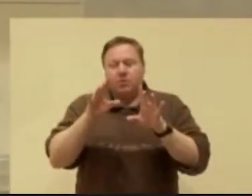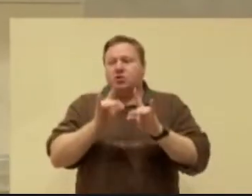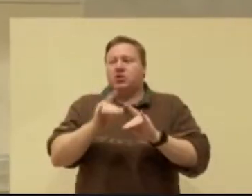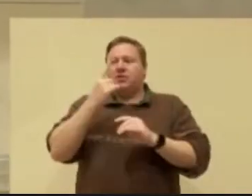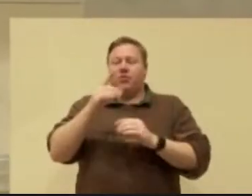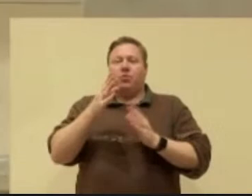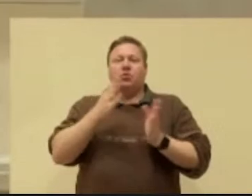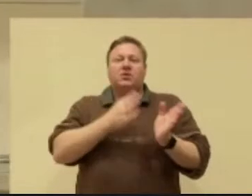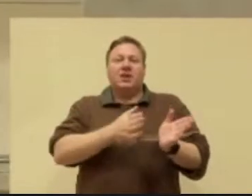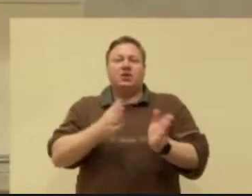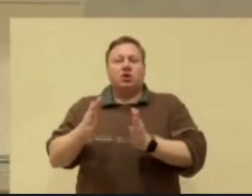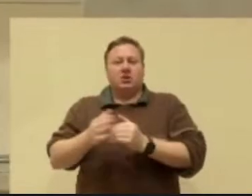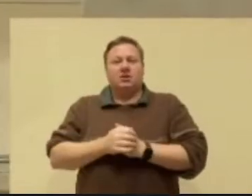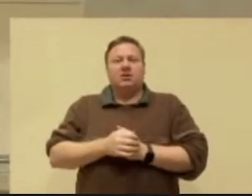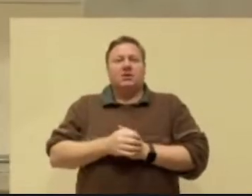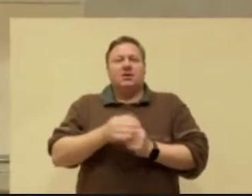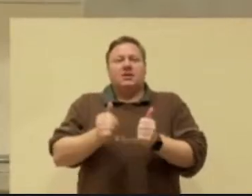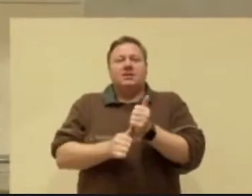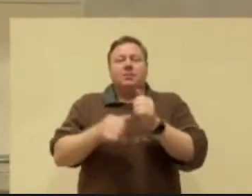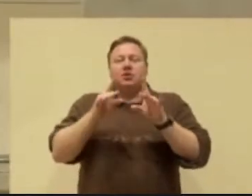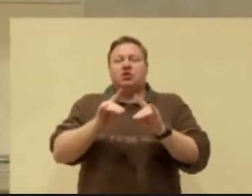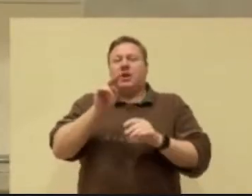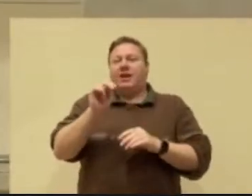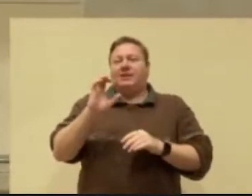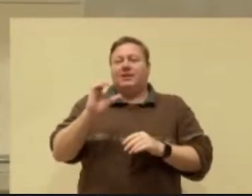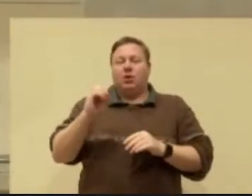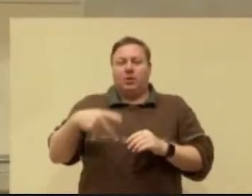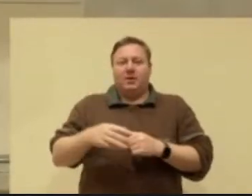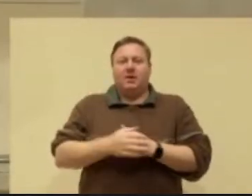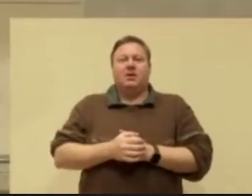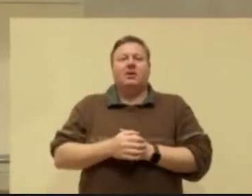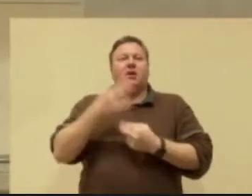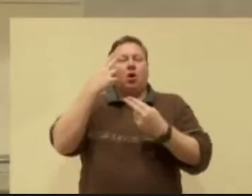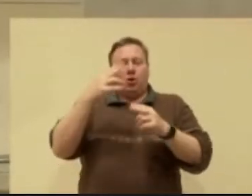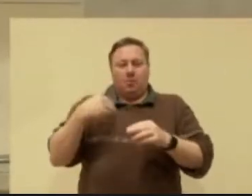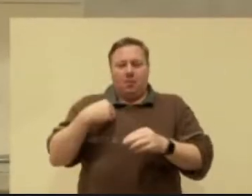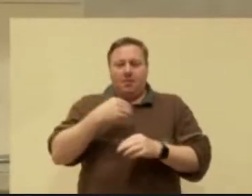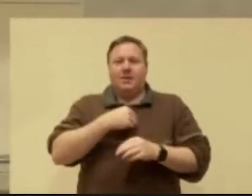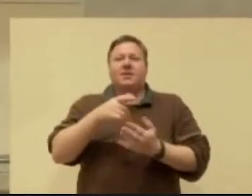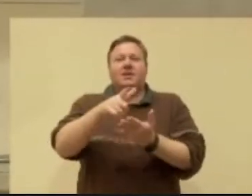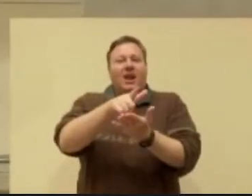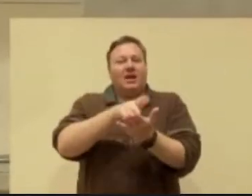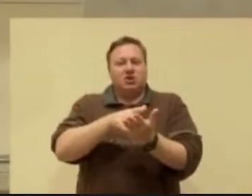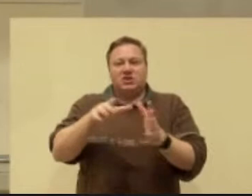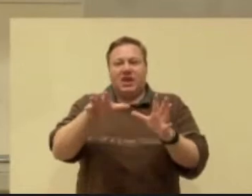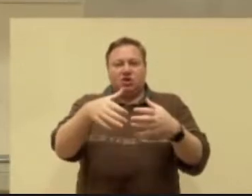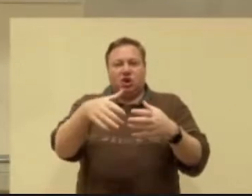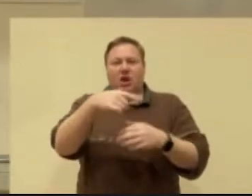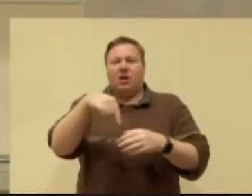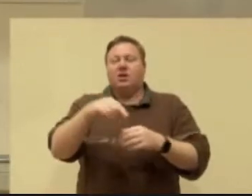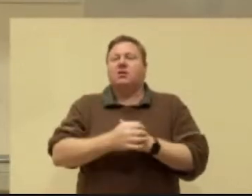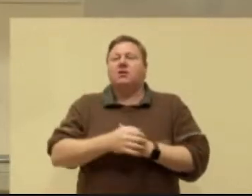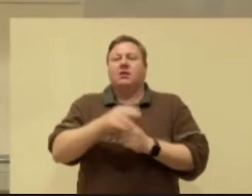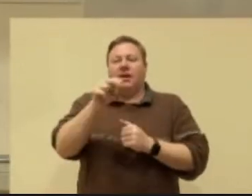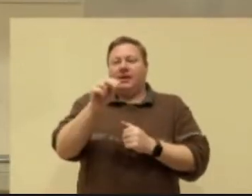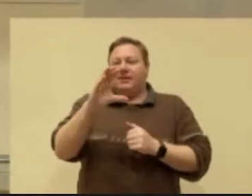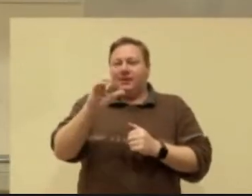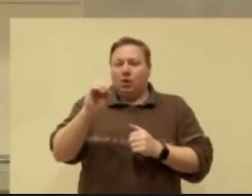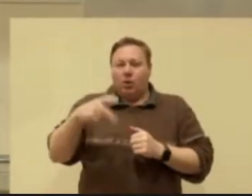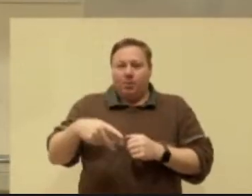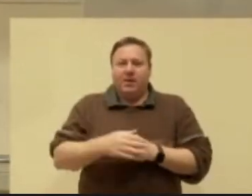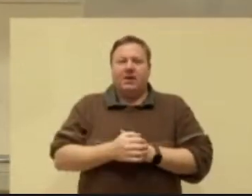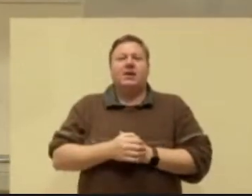nclp honorable members of the legislature and the ncop the executive